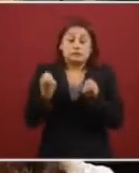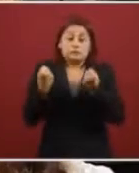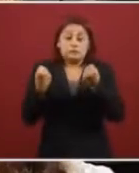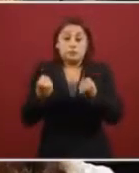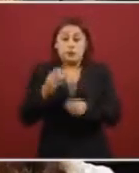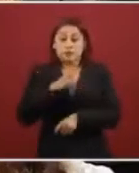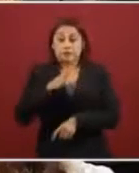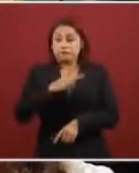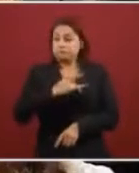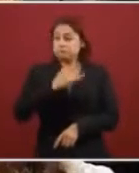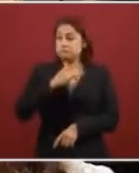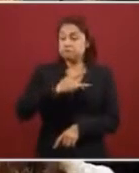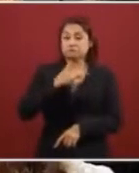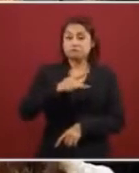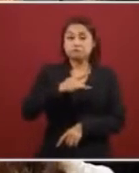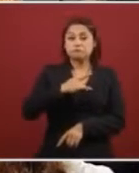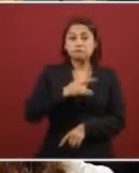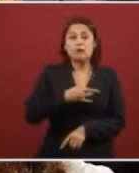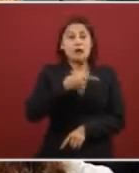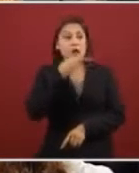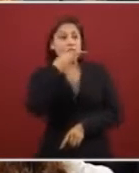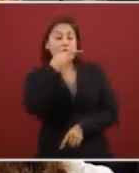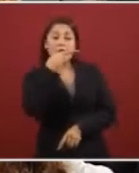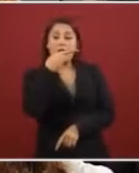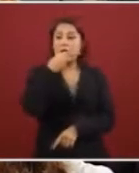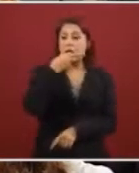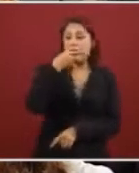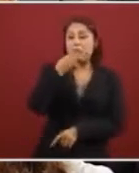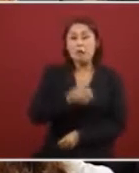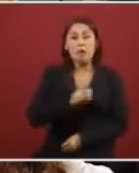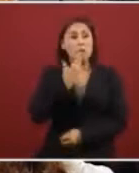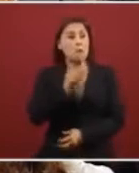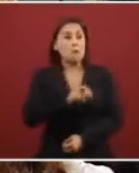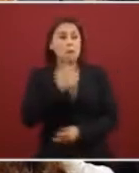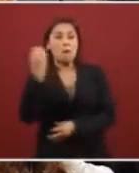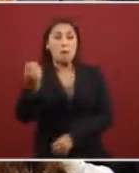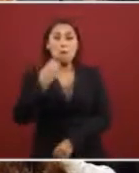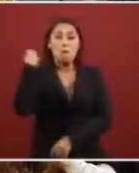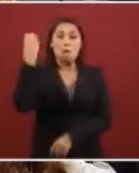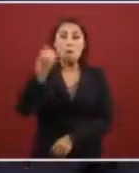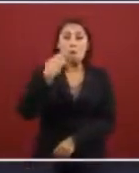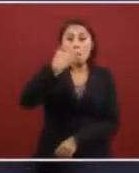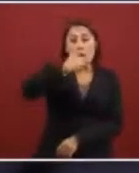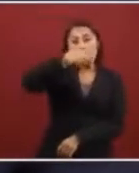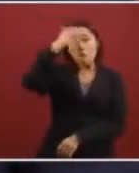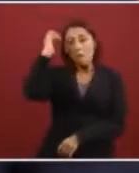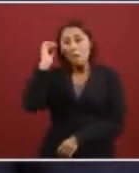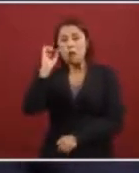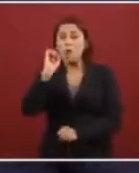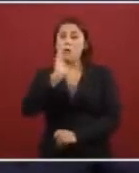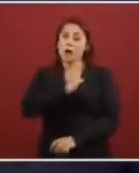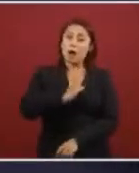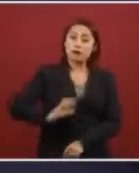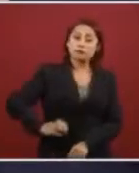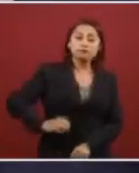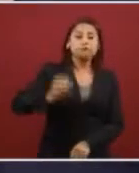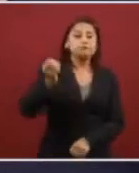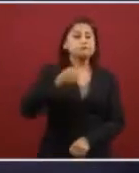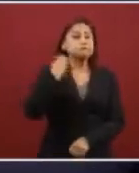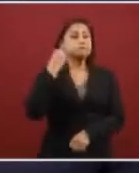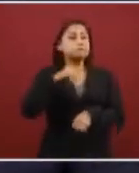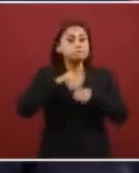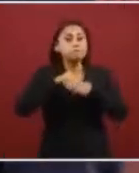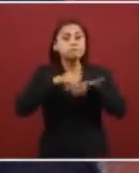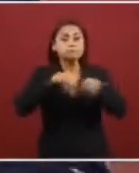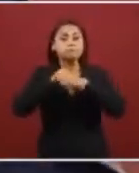forget. Incluso including, se decía que they would say, había que tomar